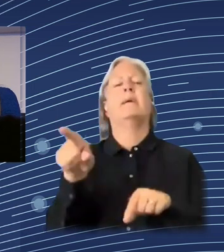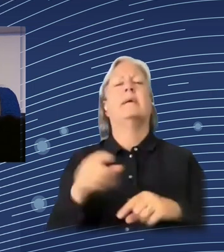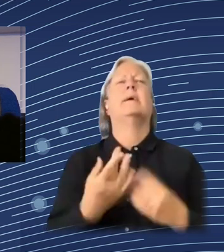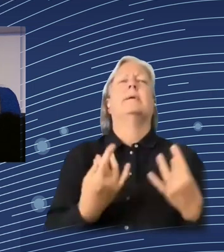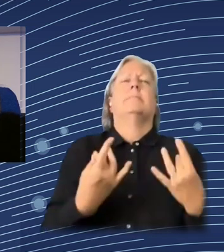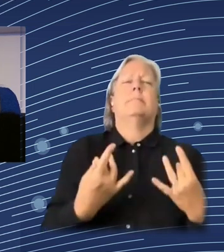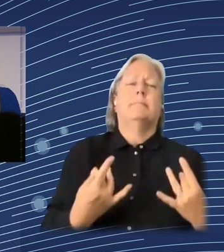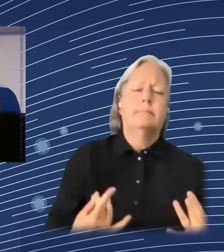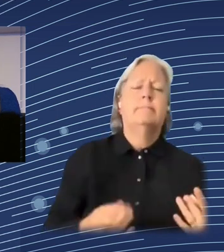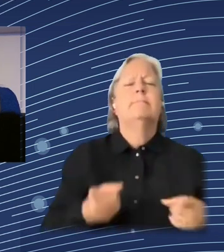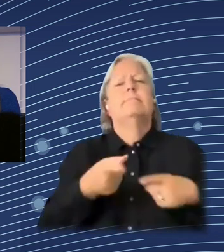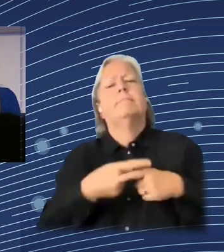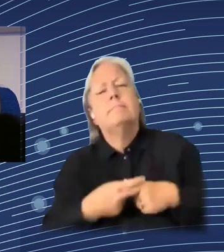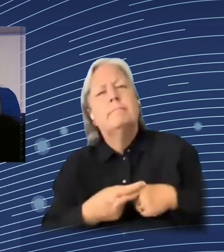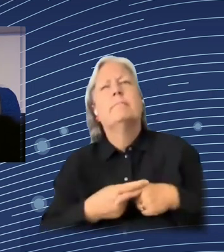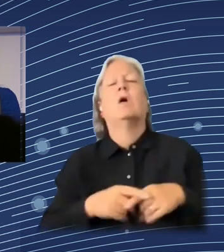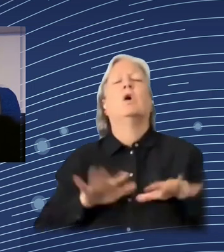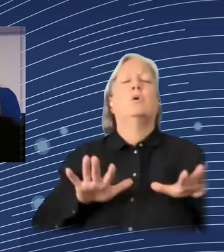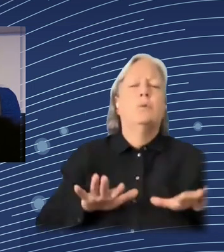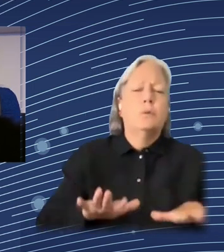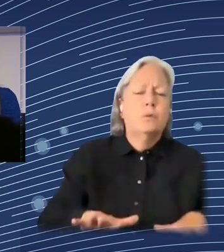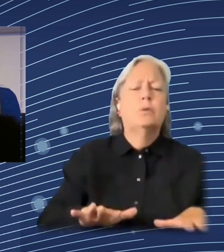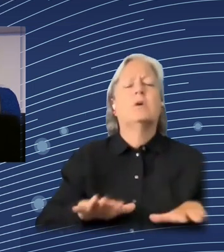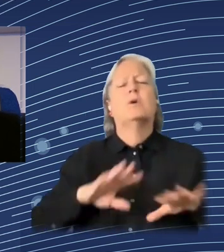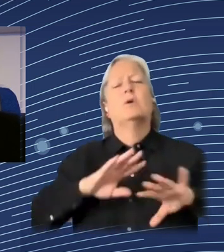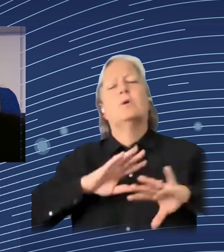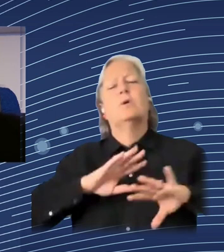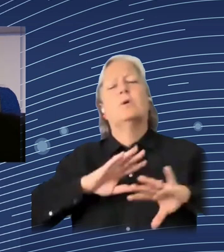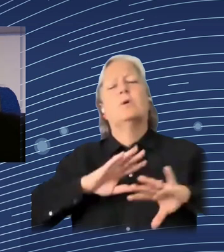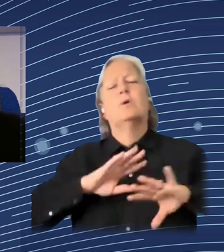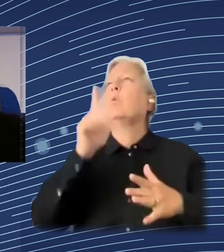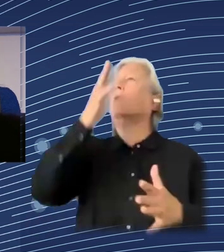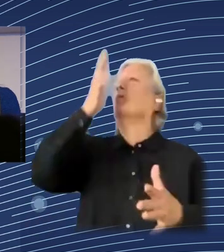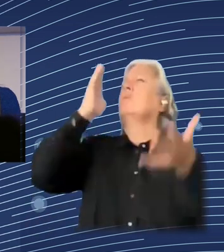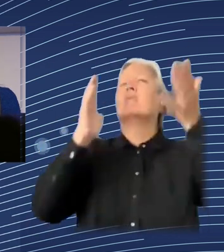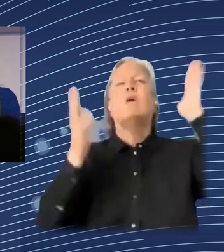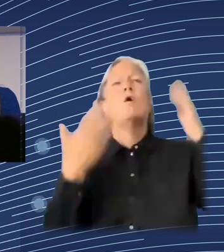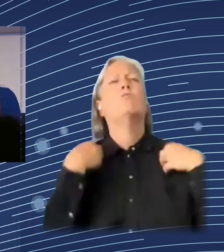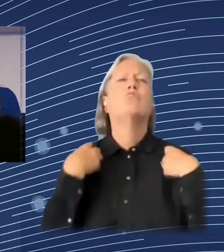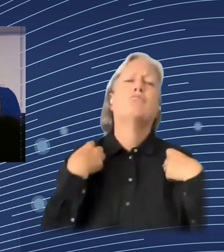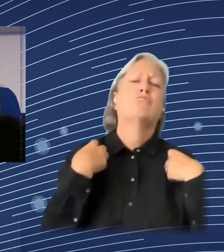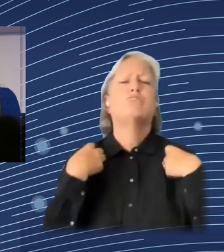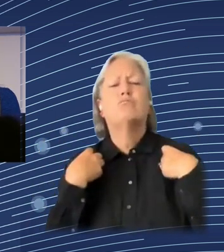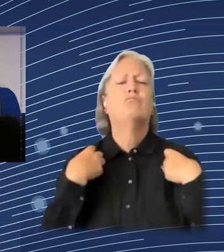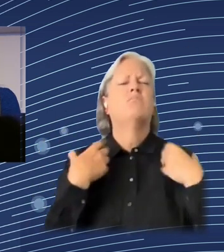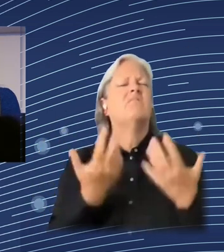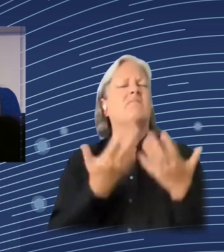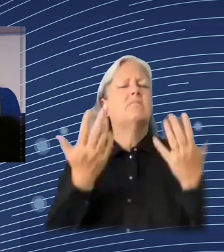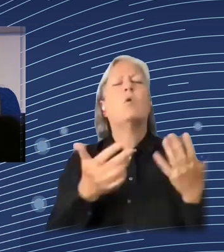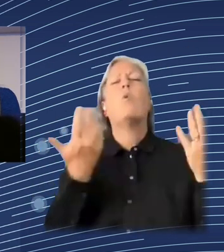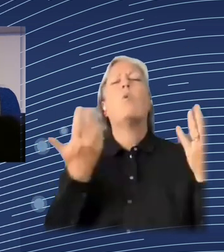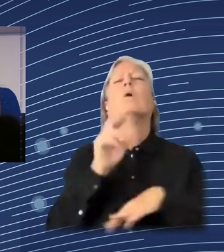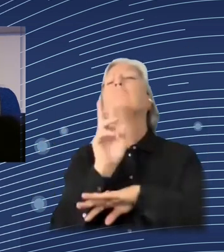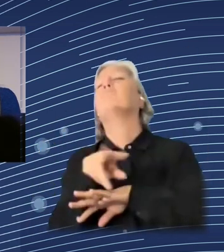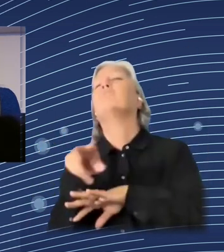exercises in nature, in forest maybe, and during COVID